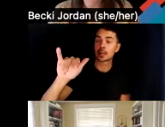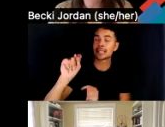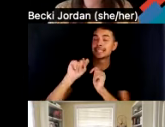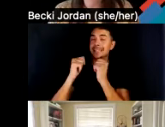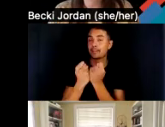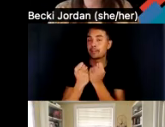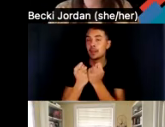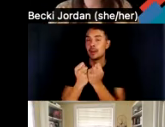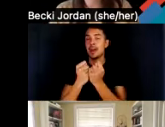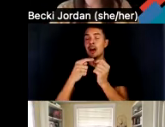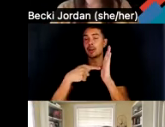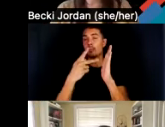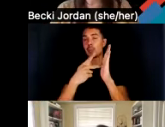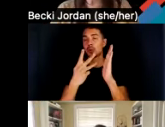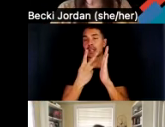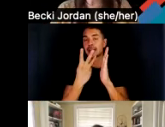let us know. And